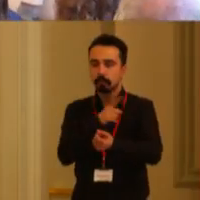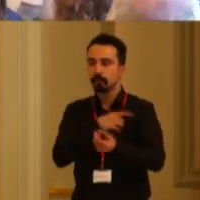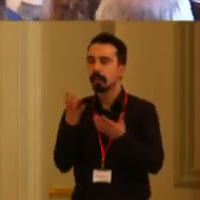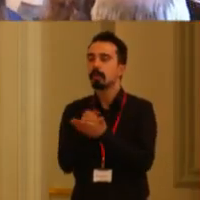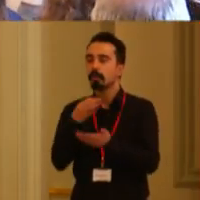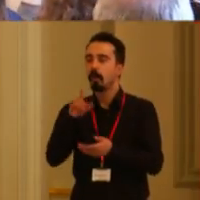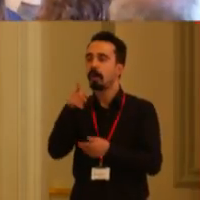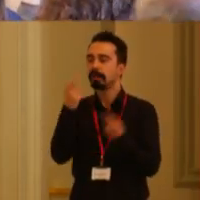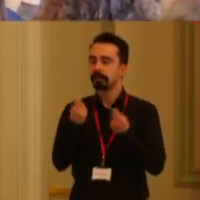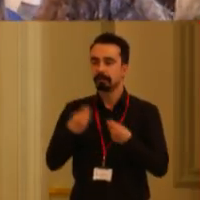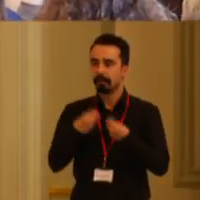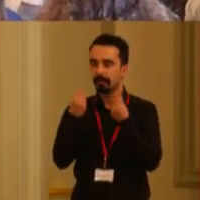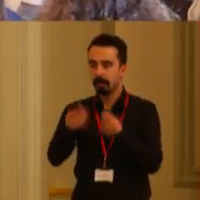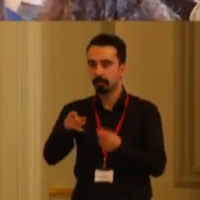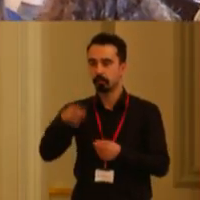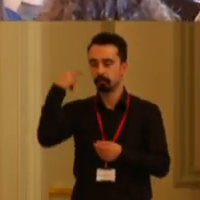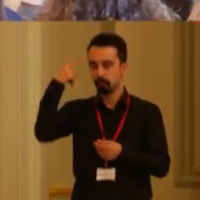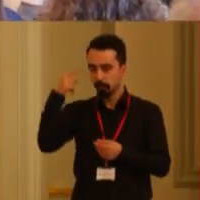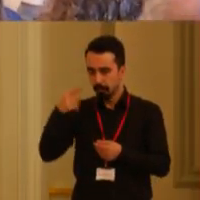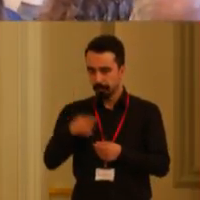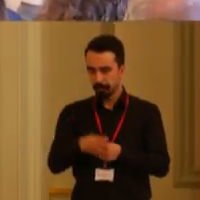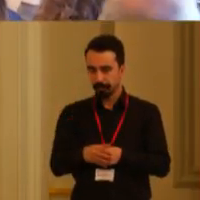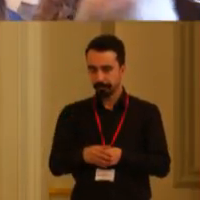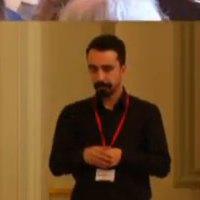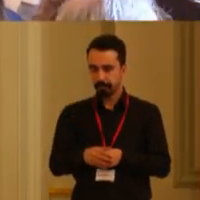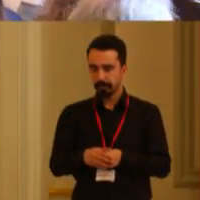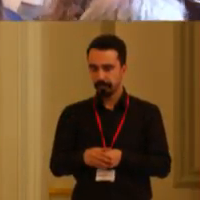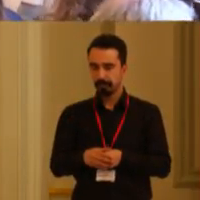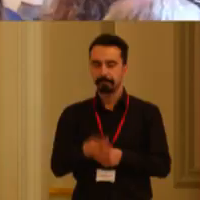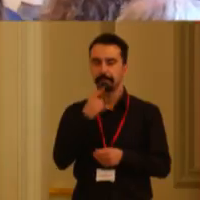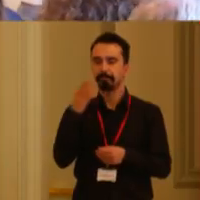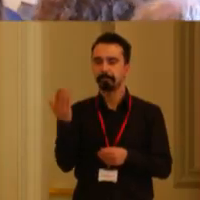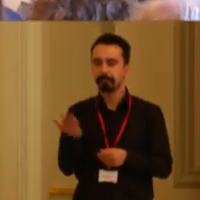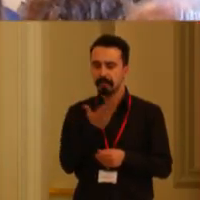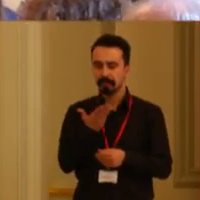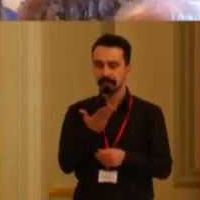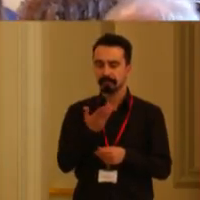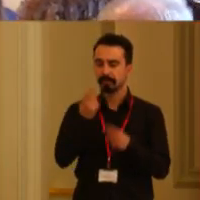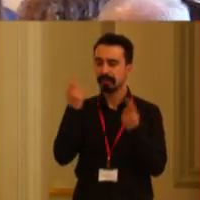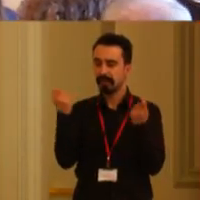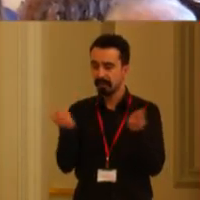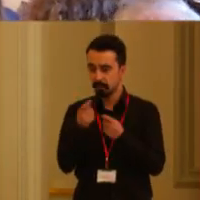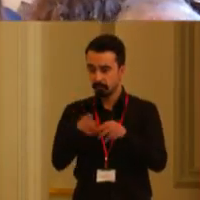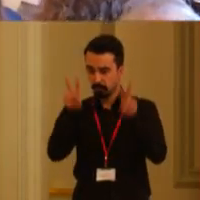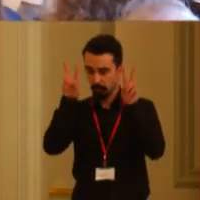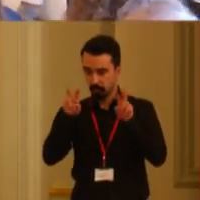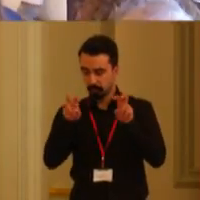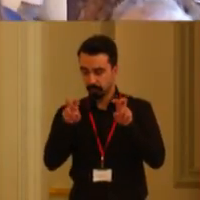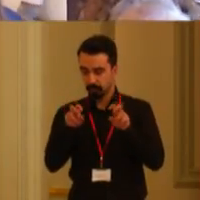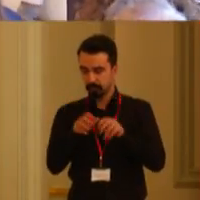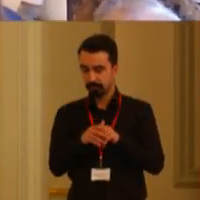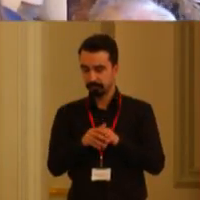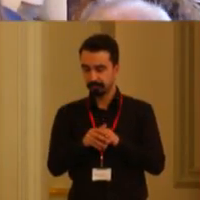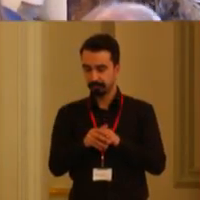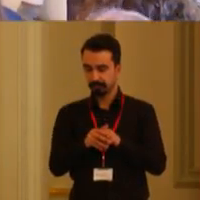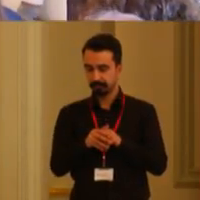can't attract the talent that they really want, they need to think, maybe I could collaborate with them, right? So